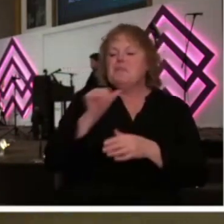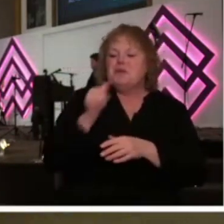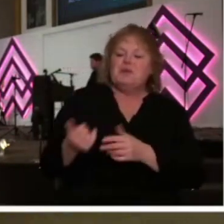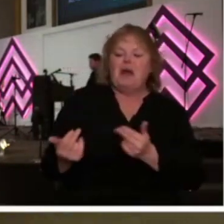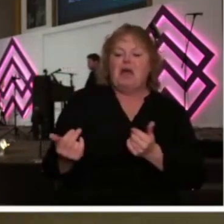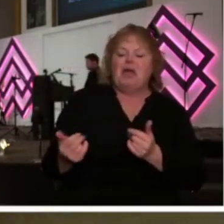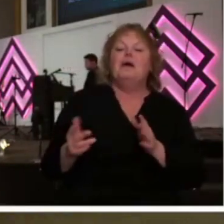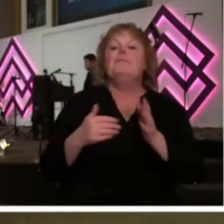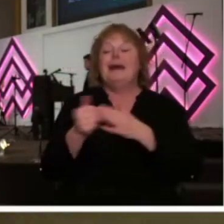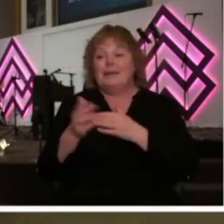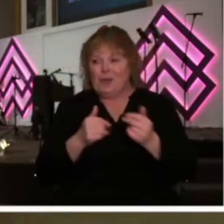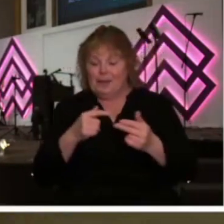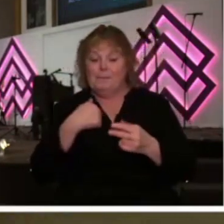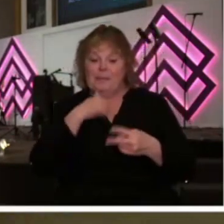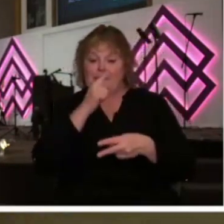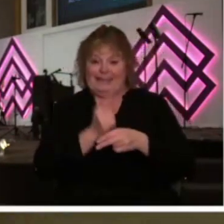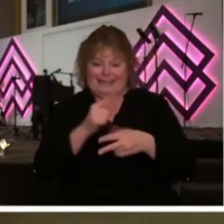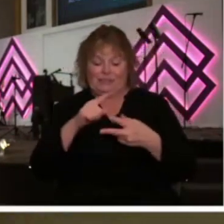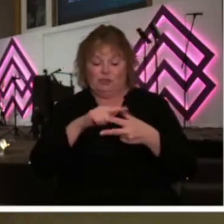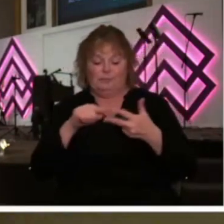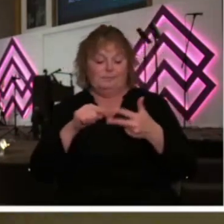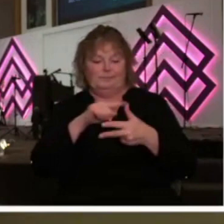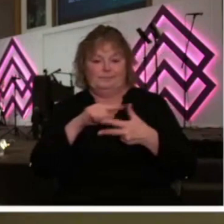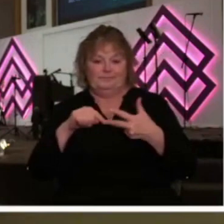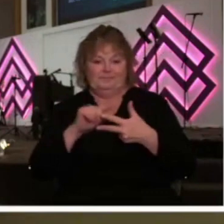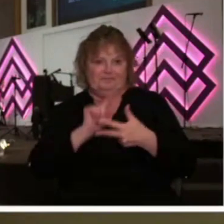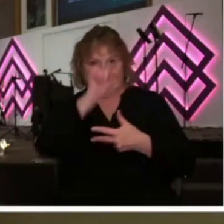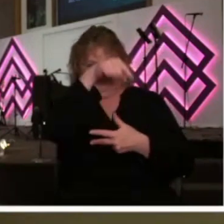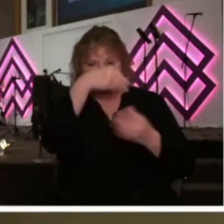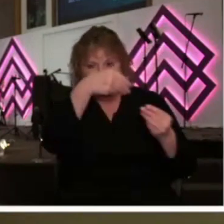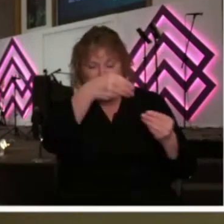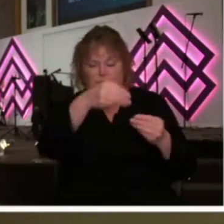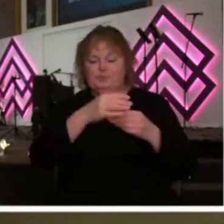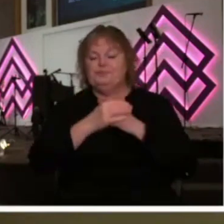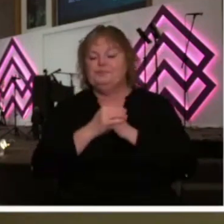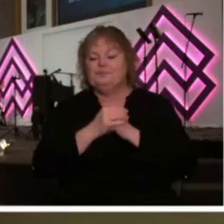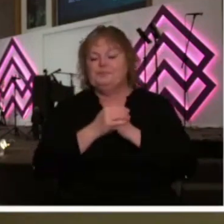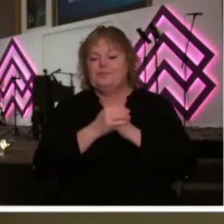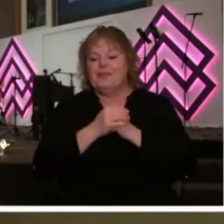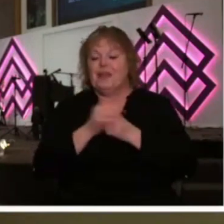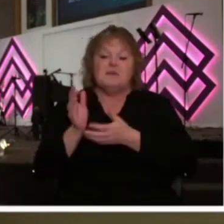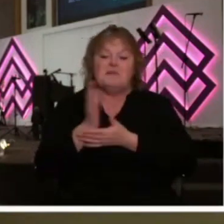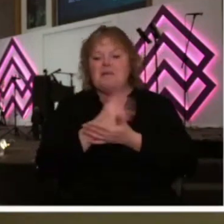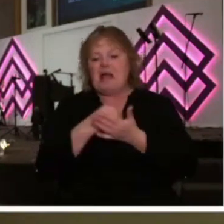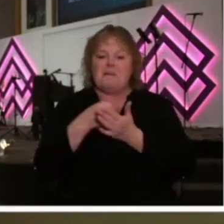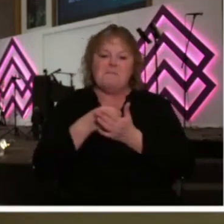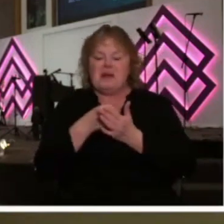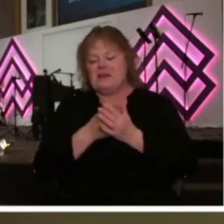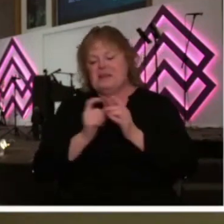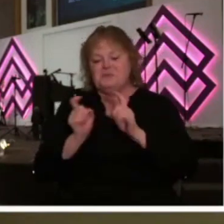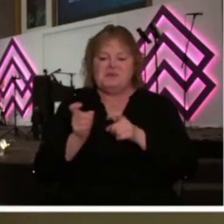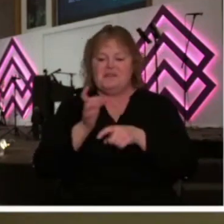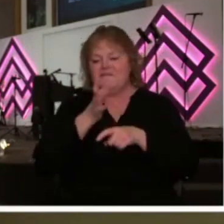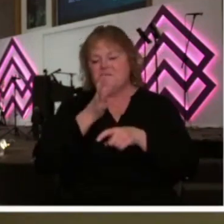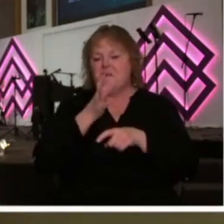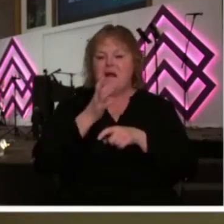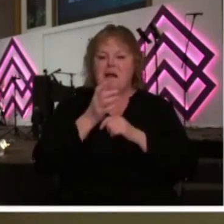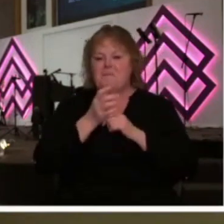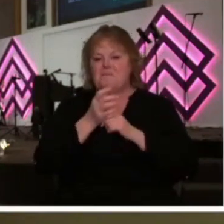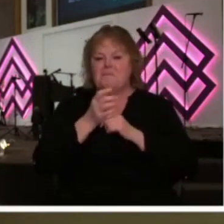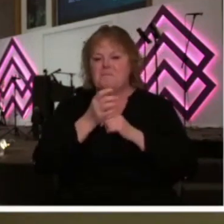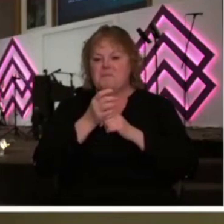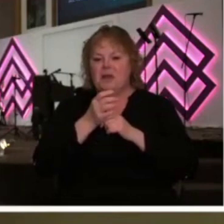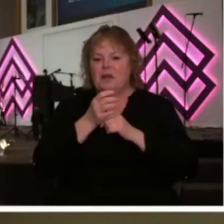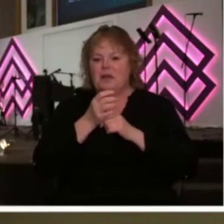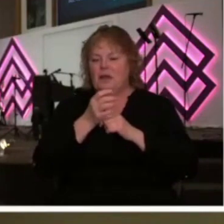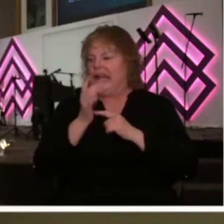So Joy and I, you know, when you're gathering your allowance to get a gift for Mom, candles were